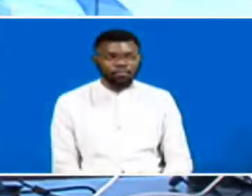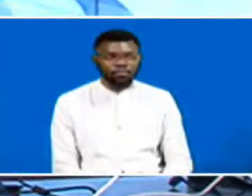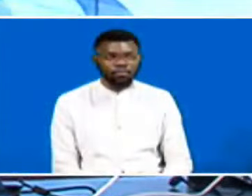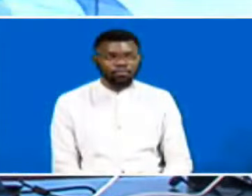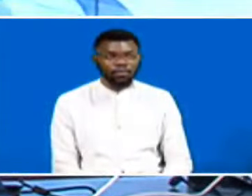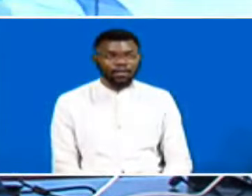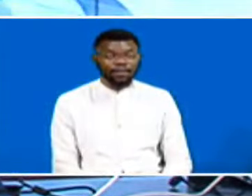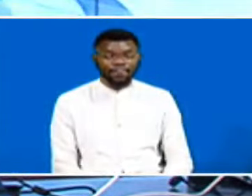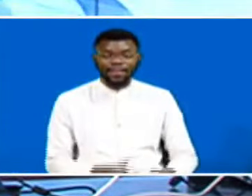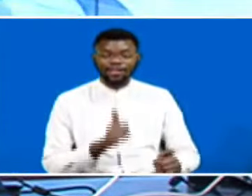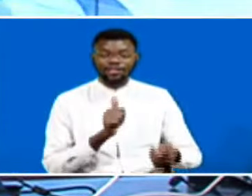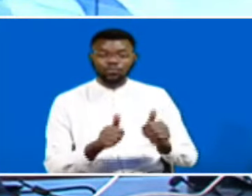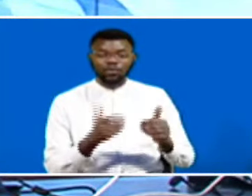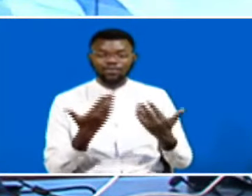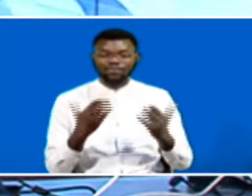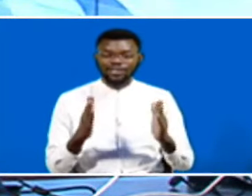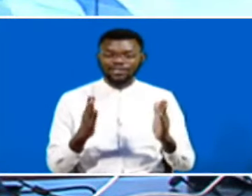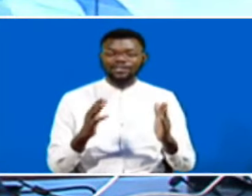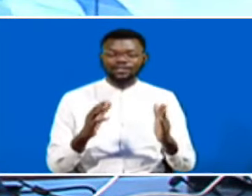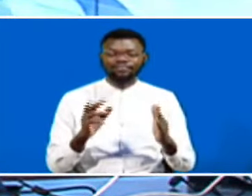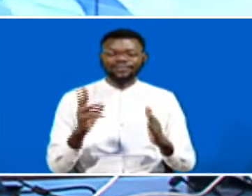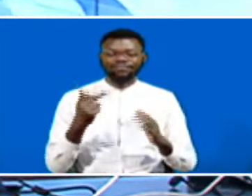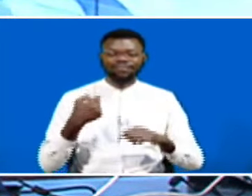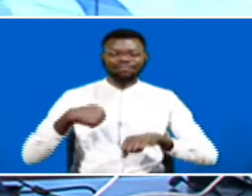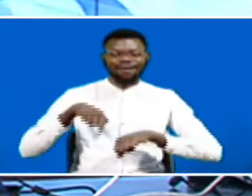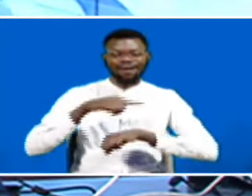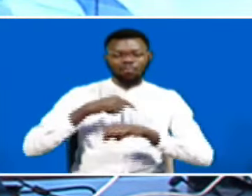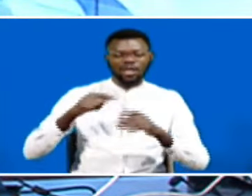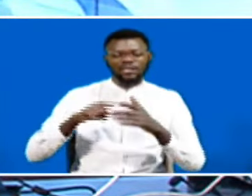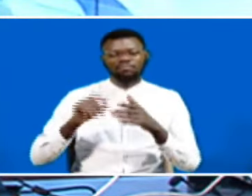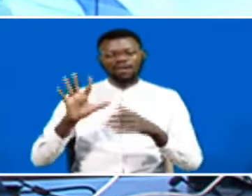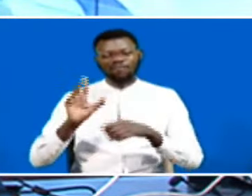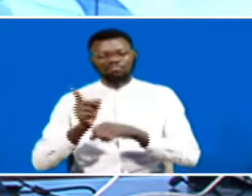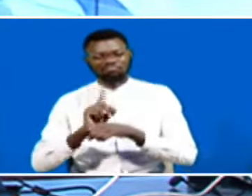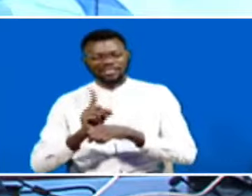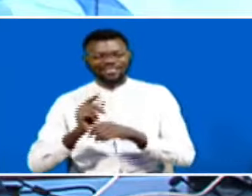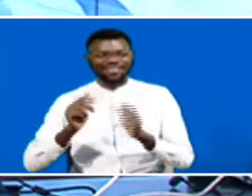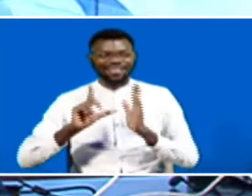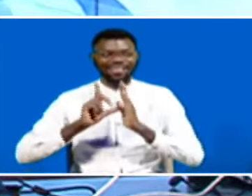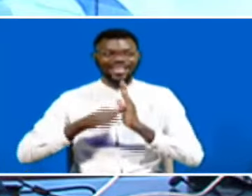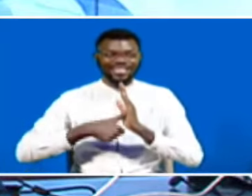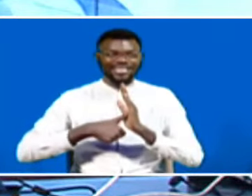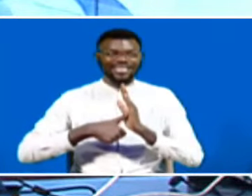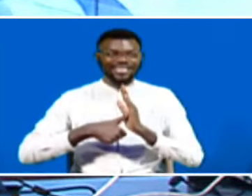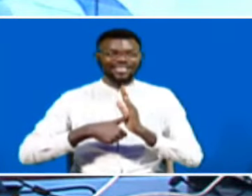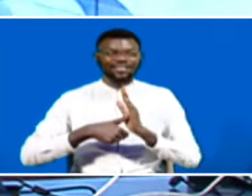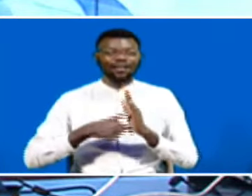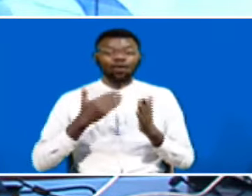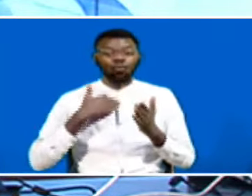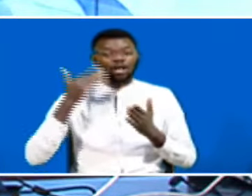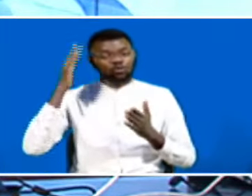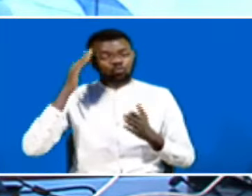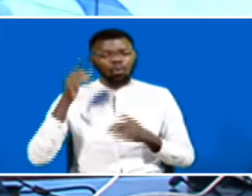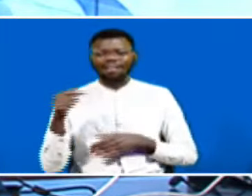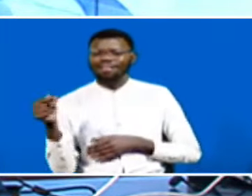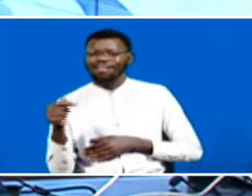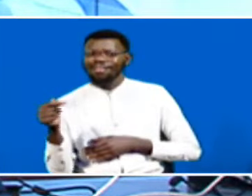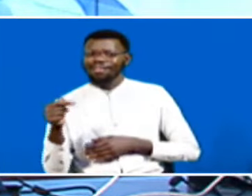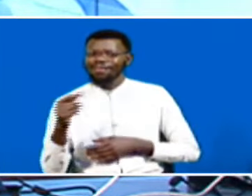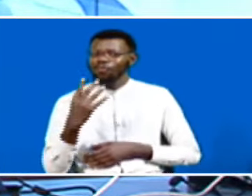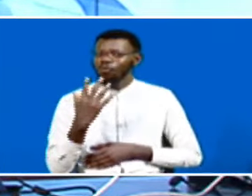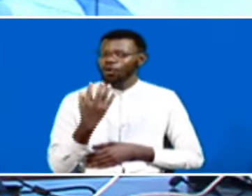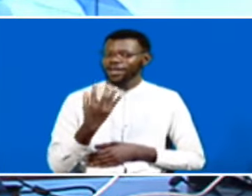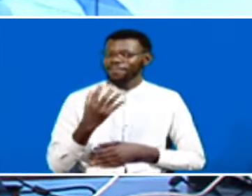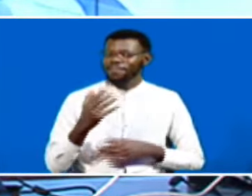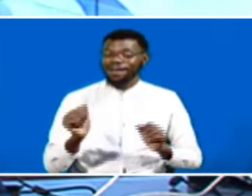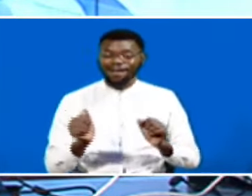That's sports for tonight. The second hour begins in about 5 minutes. If you really need to know what's happening in ODM